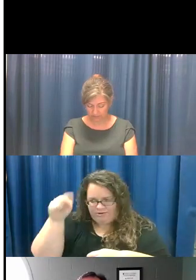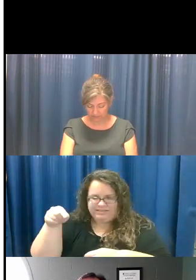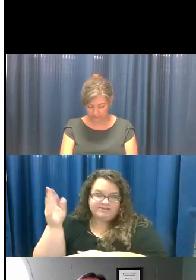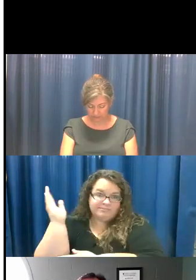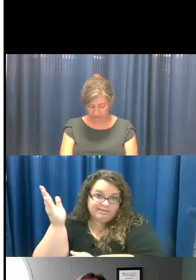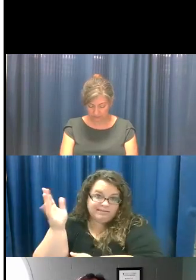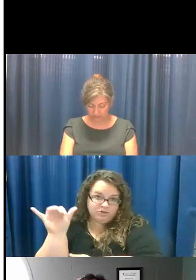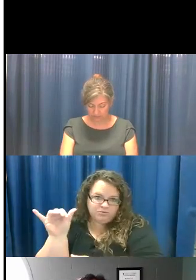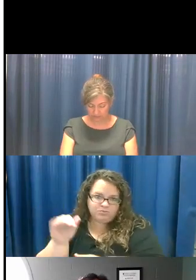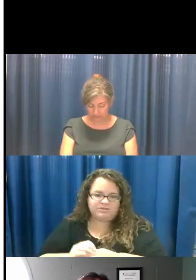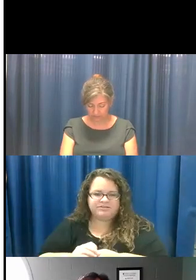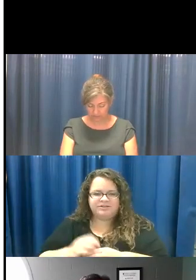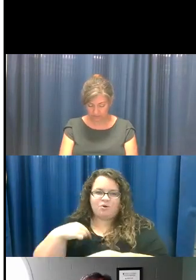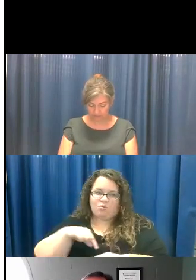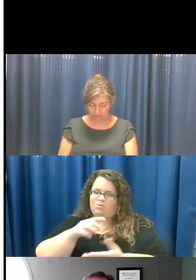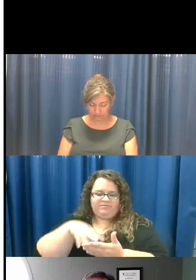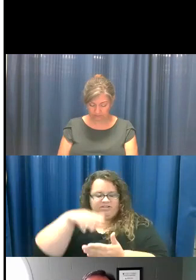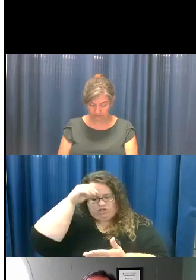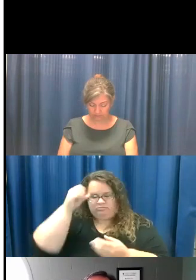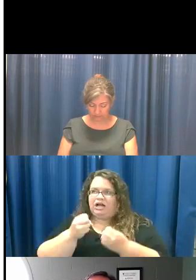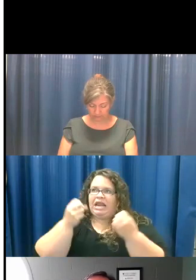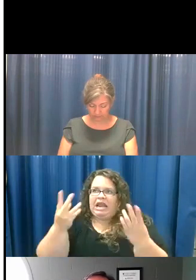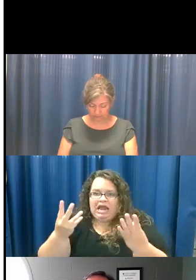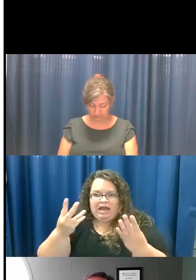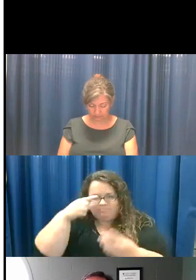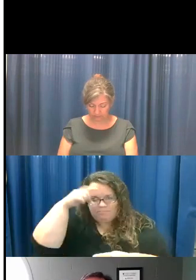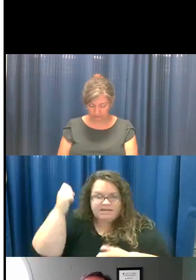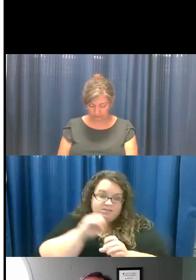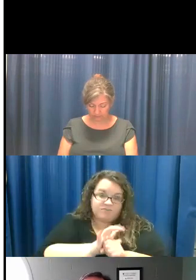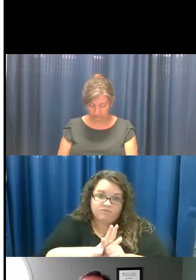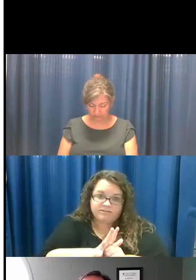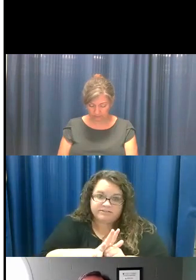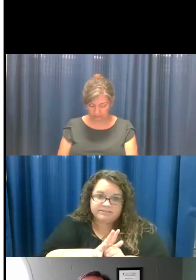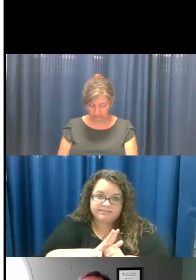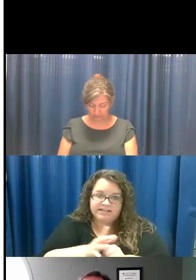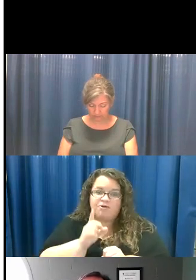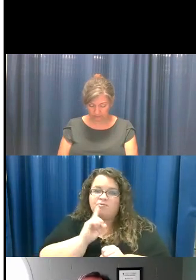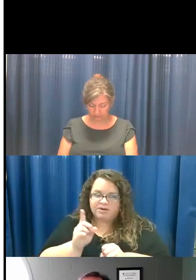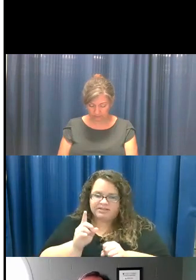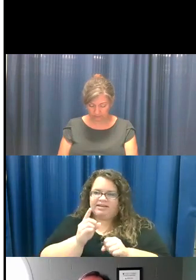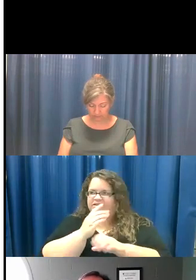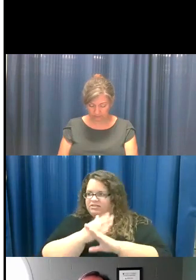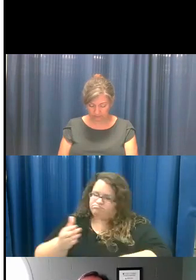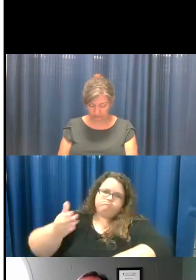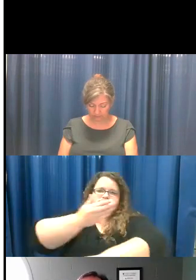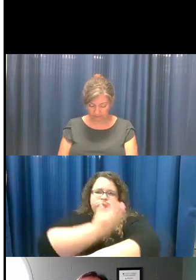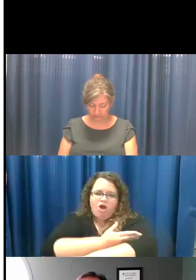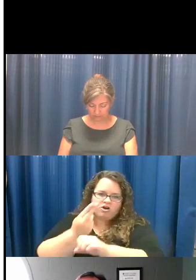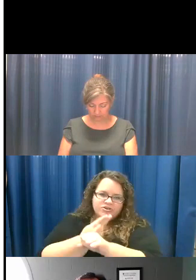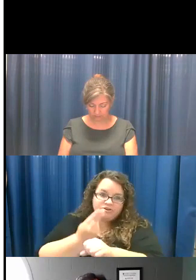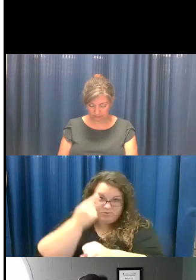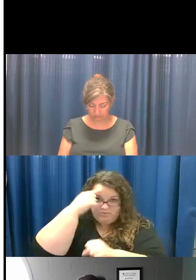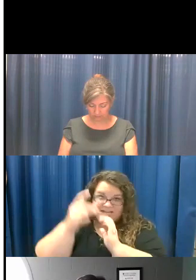a lot because of COVID, and it's really accelerated our use of technology and what we're capable of doing.